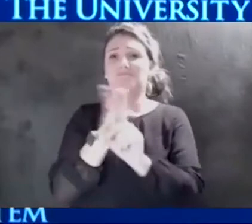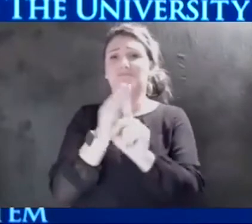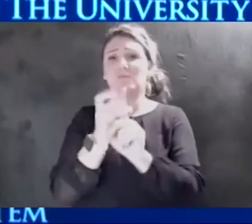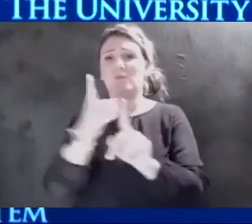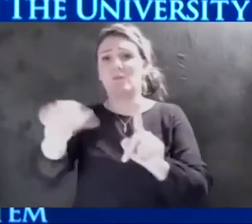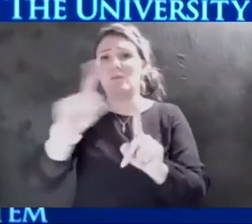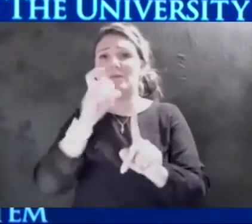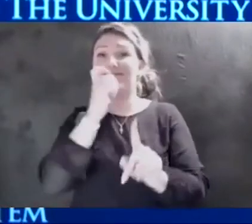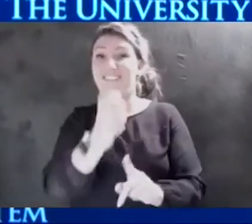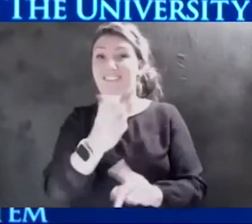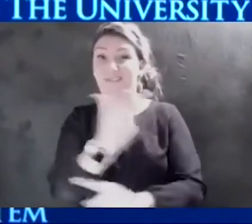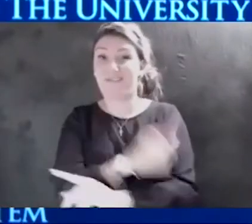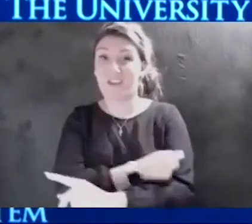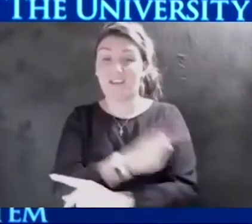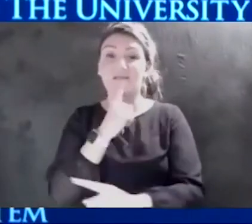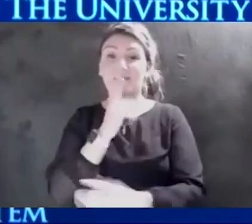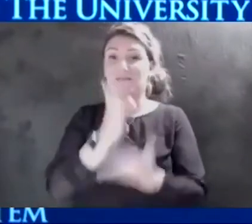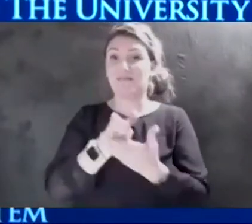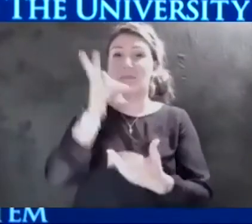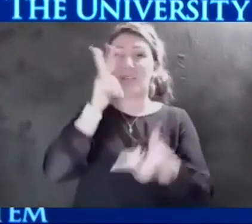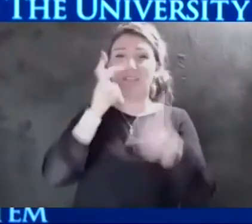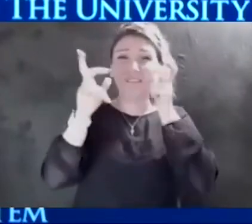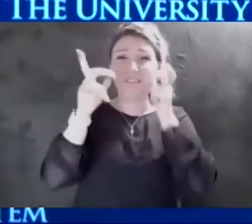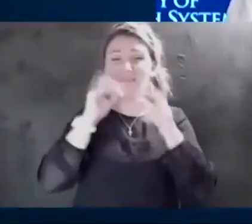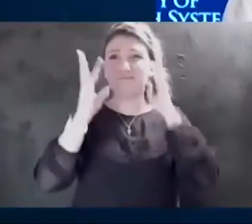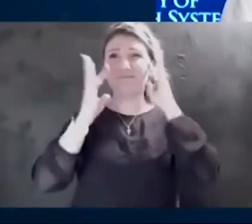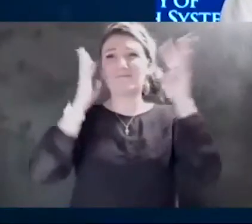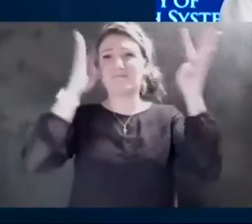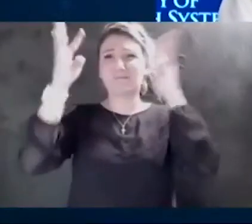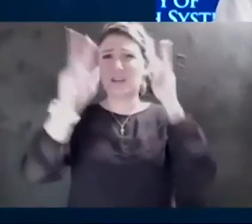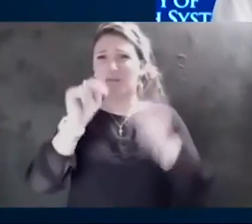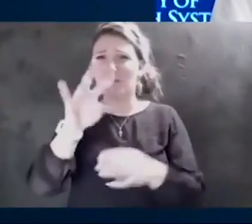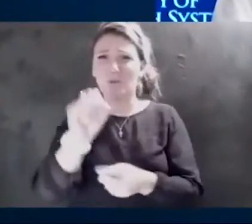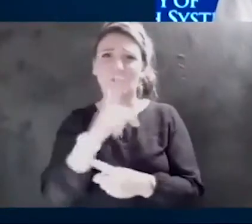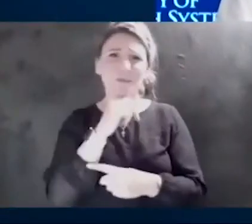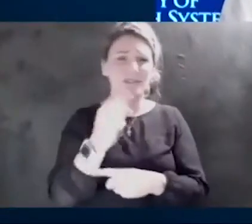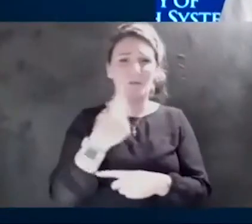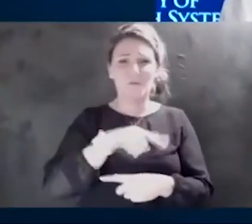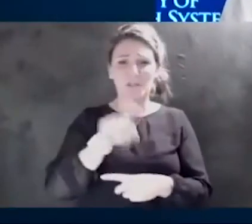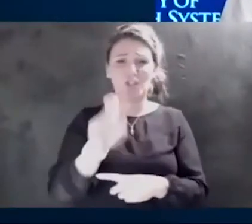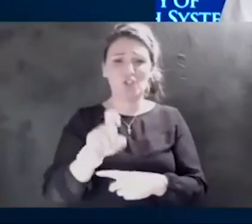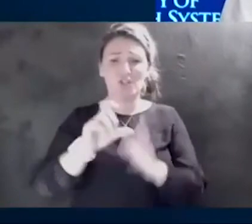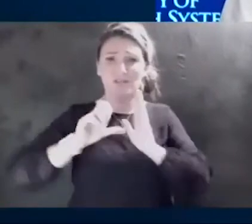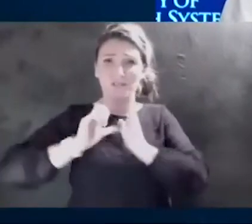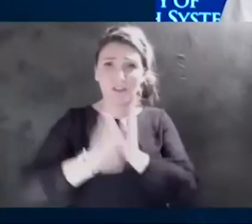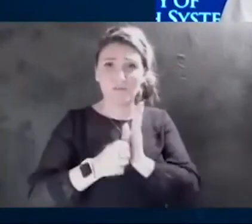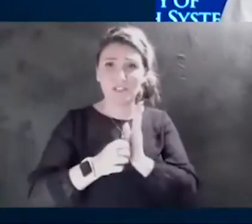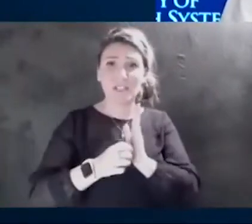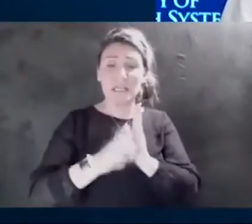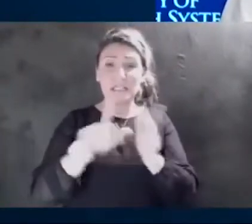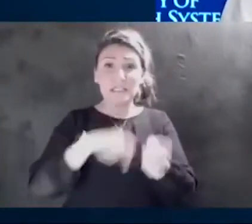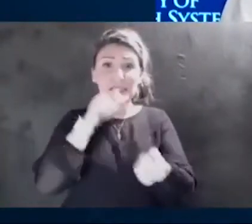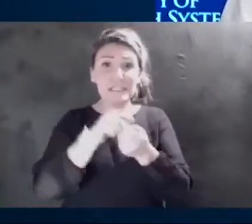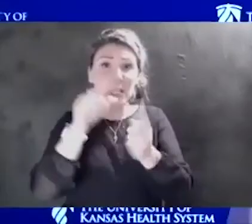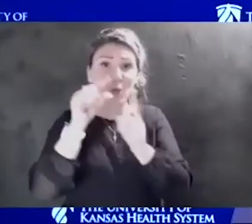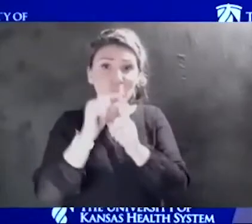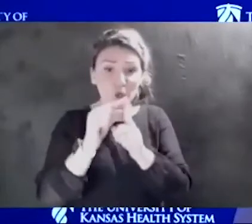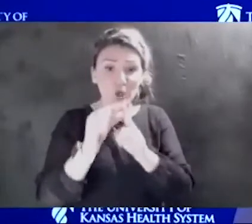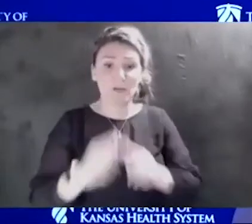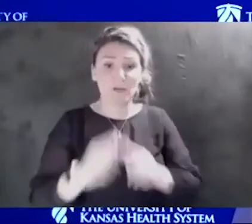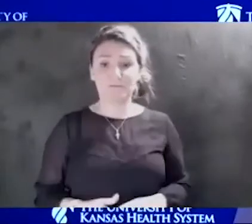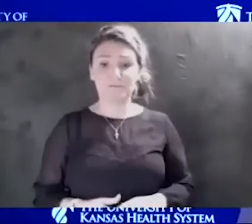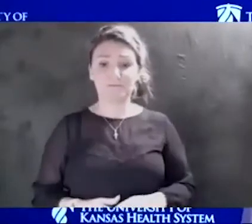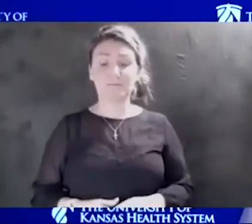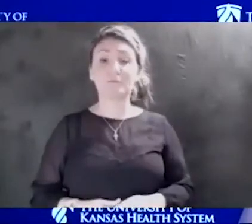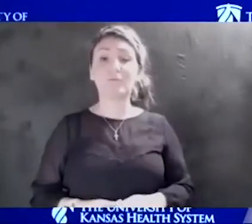unvaccinated to stop listening to the made-up news network. Yeah, and I think we should emphasize, the exact wording, and this is wear a mask in